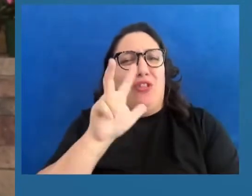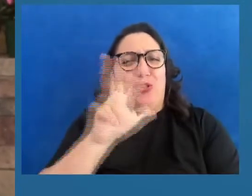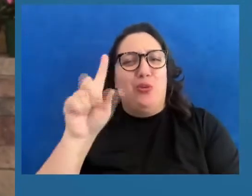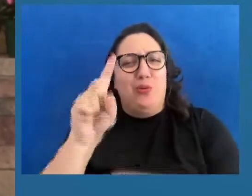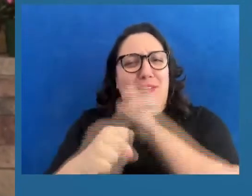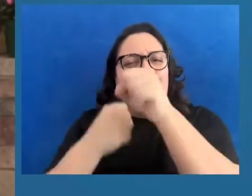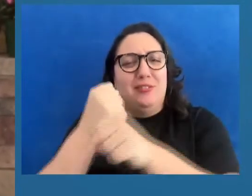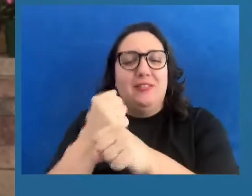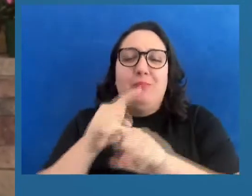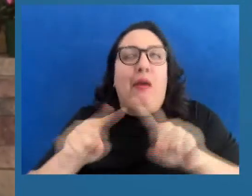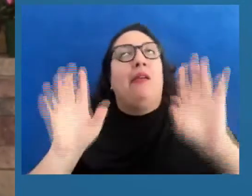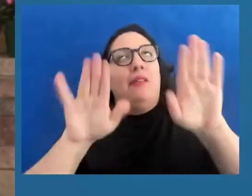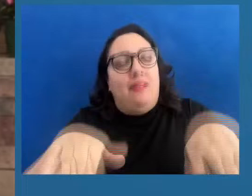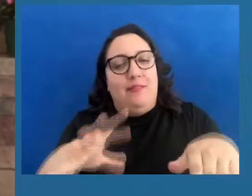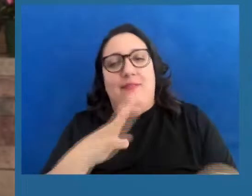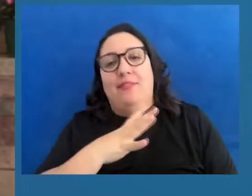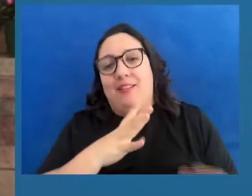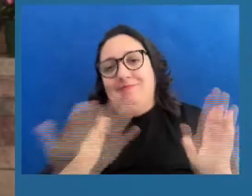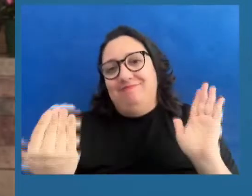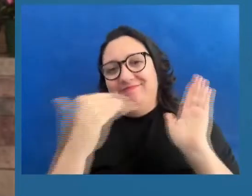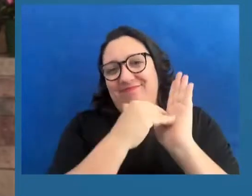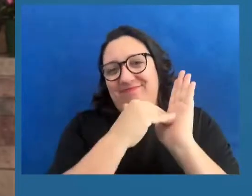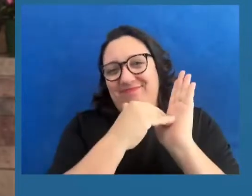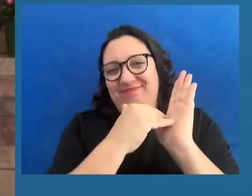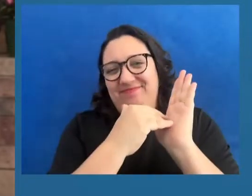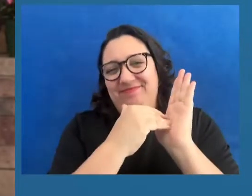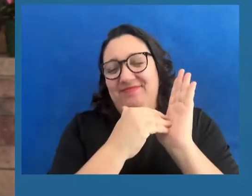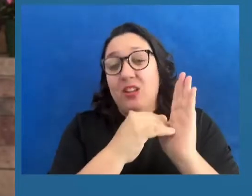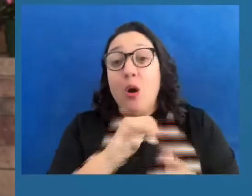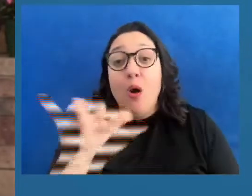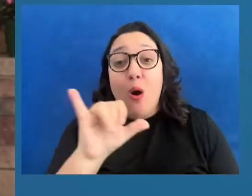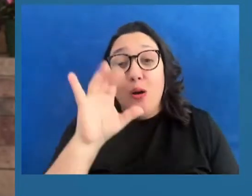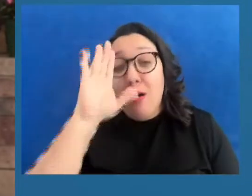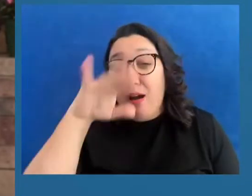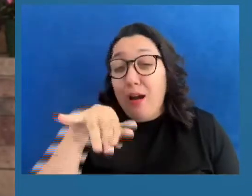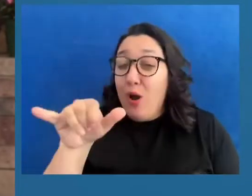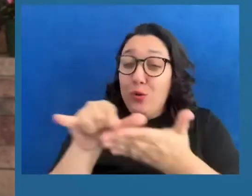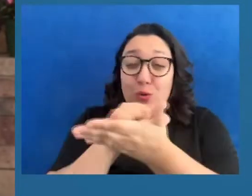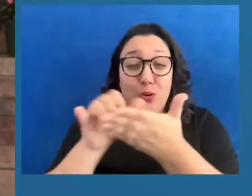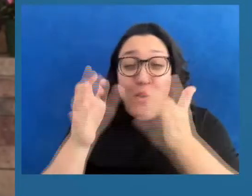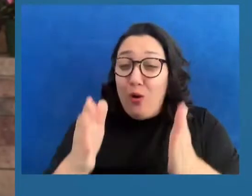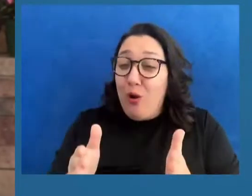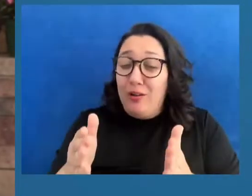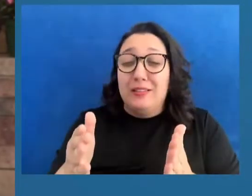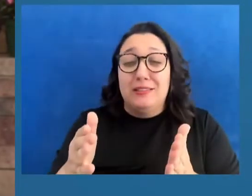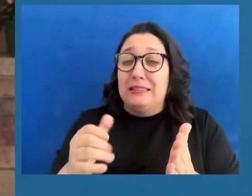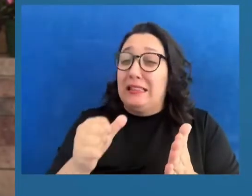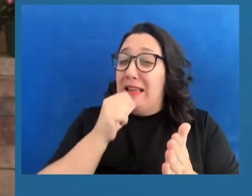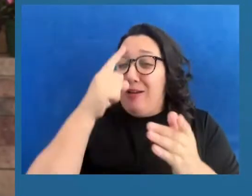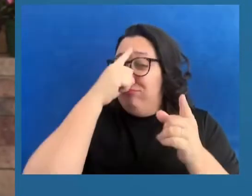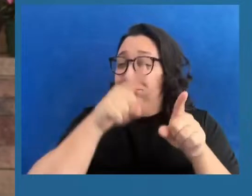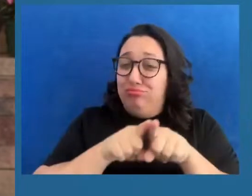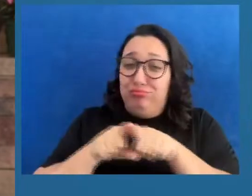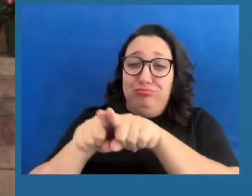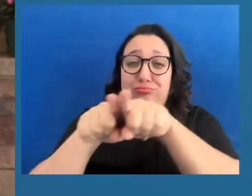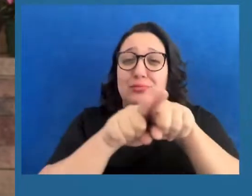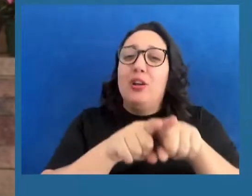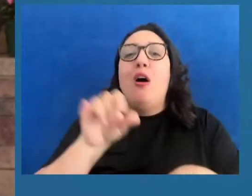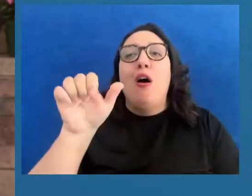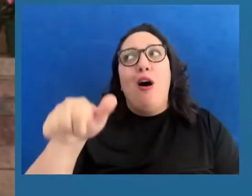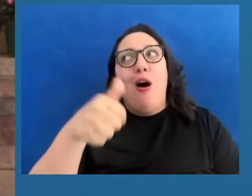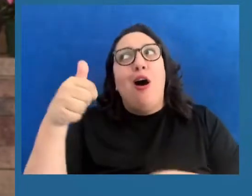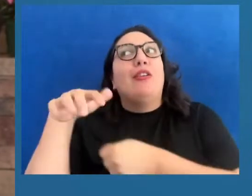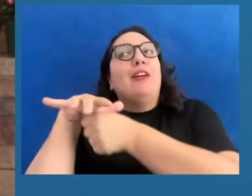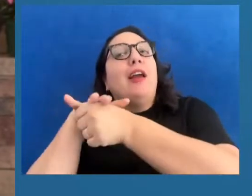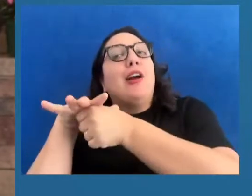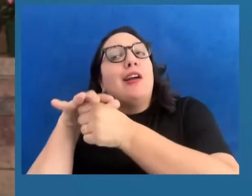And also, New Yorkers don't agree on everything, and they don't all agree on our sports teams in other parts of the state, although I'm converting everybody.